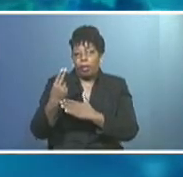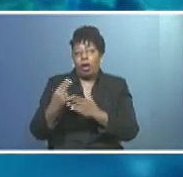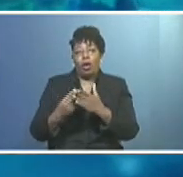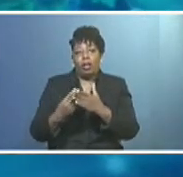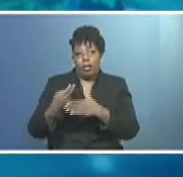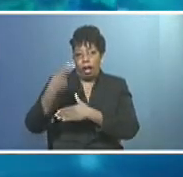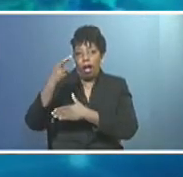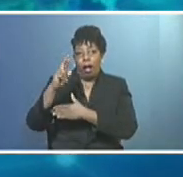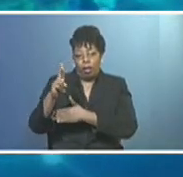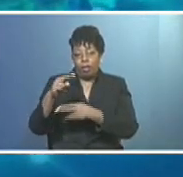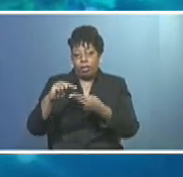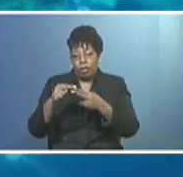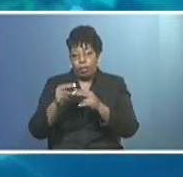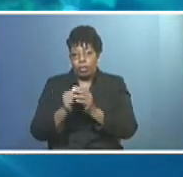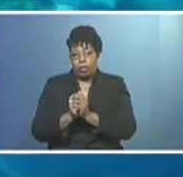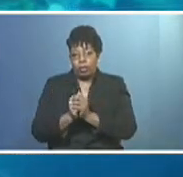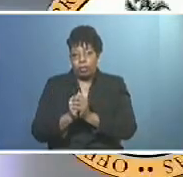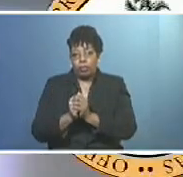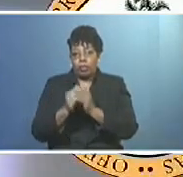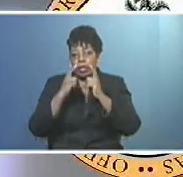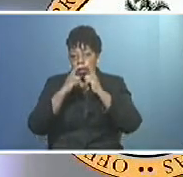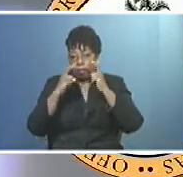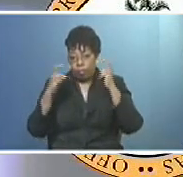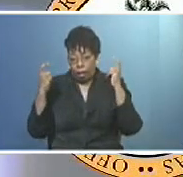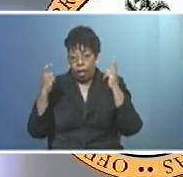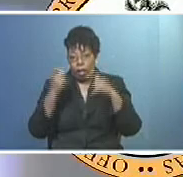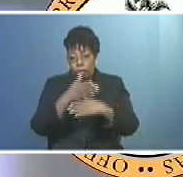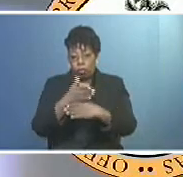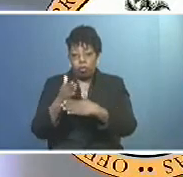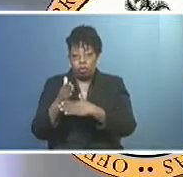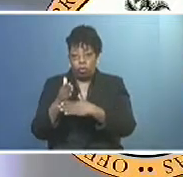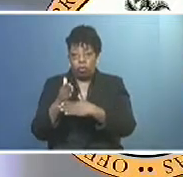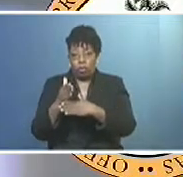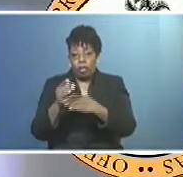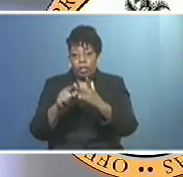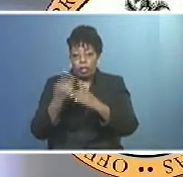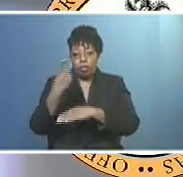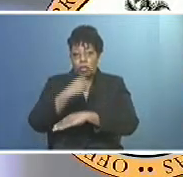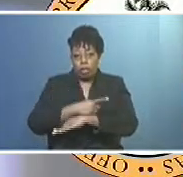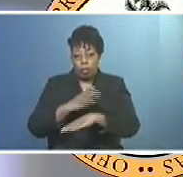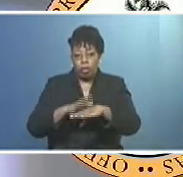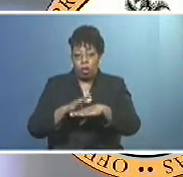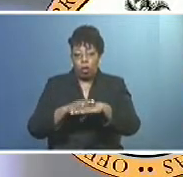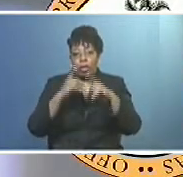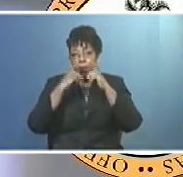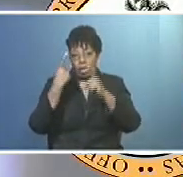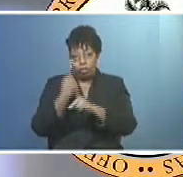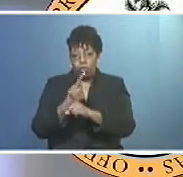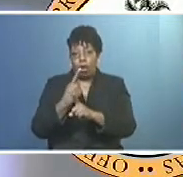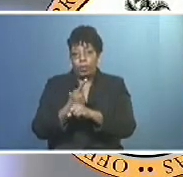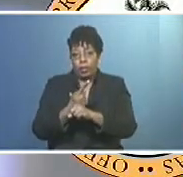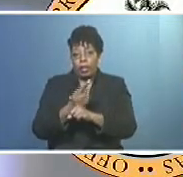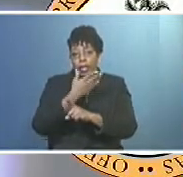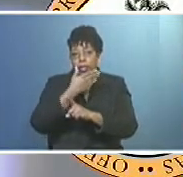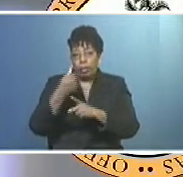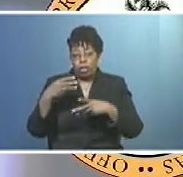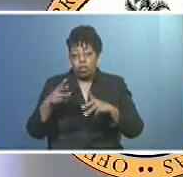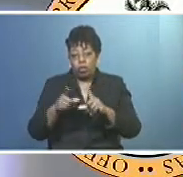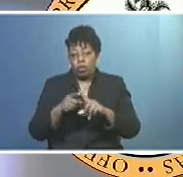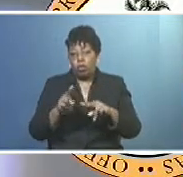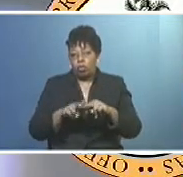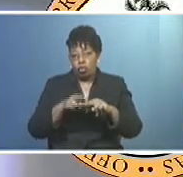masks to the Bahamian people begins today. Wearing these masks properly is one of the most effective ways to